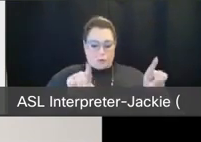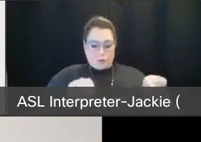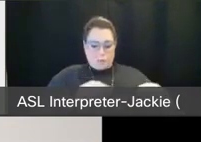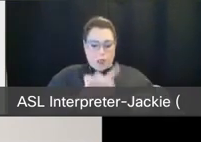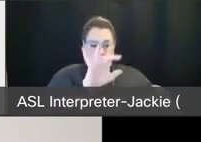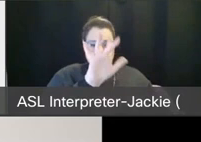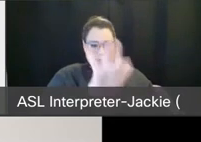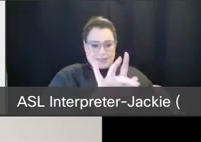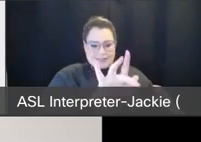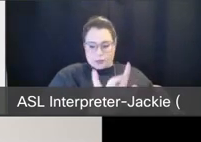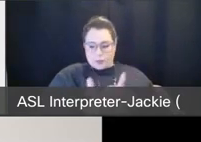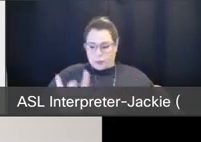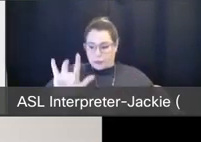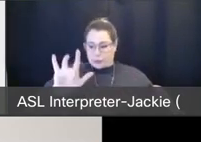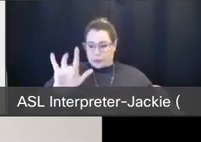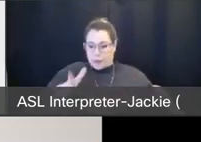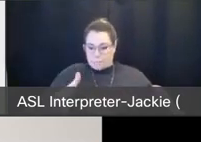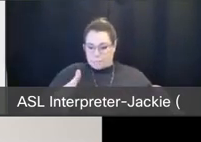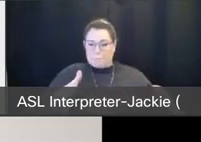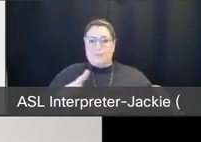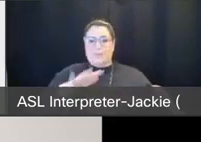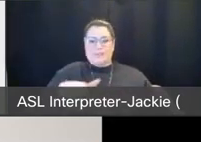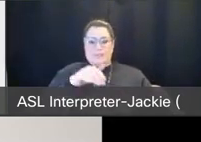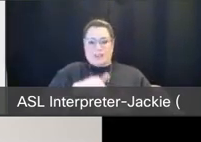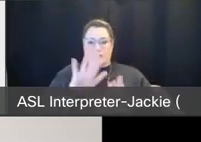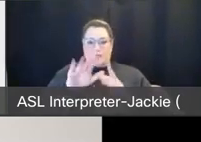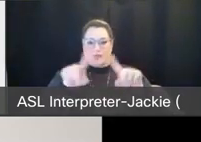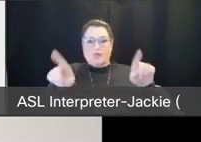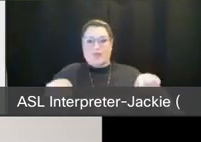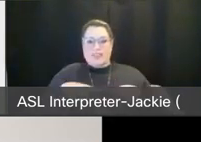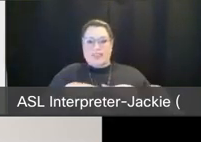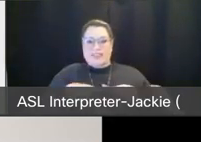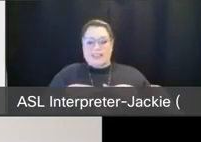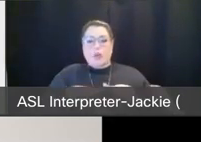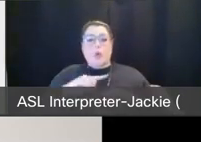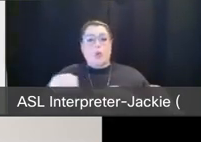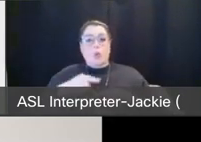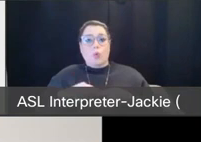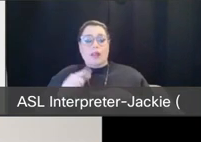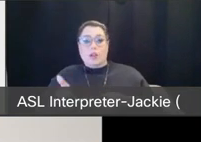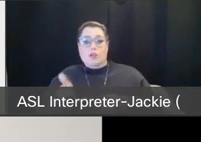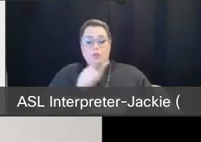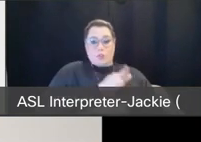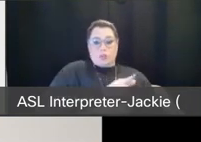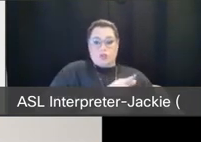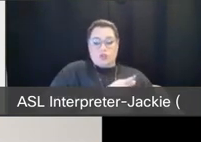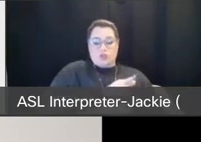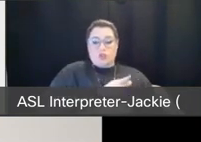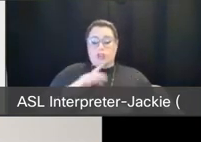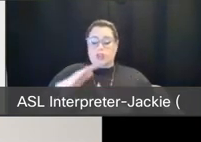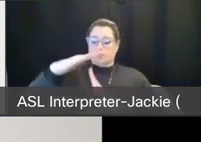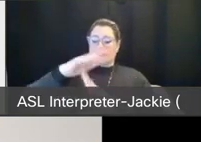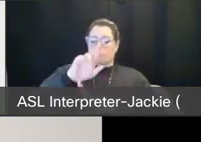interpreter switches, you can then click in the upper right-hand corner of your screen for